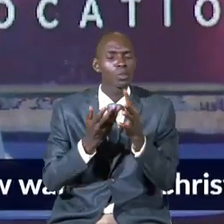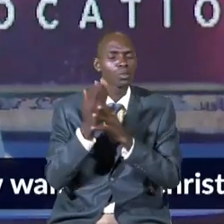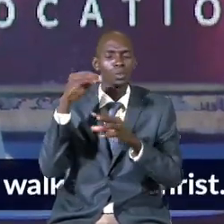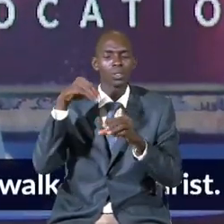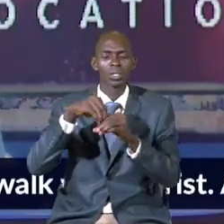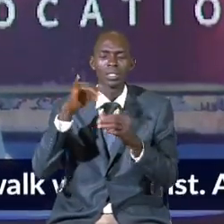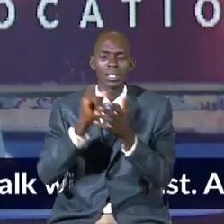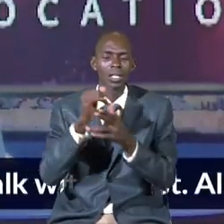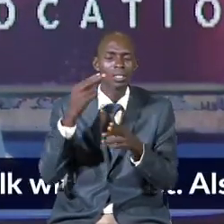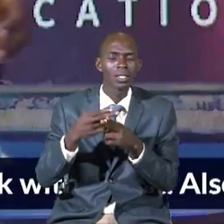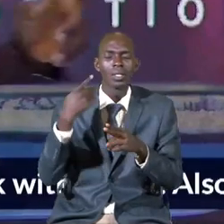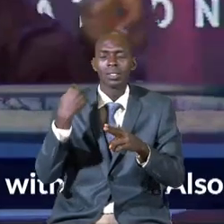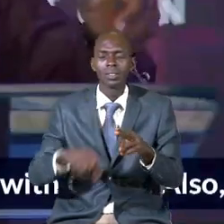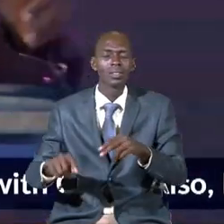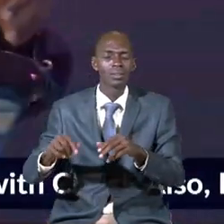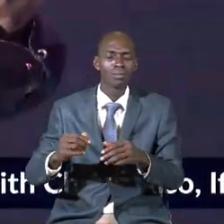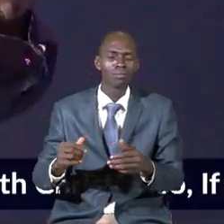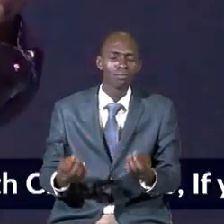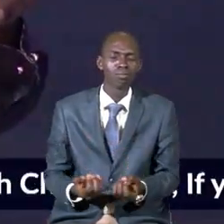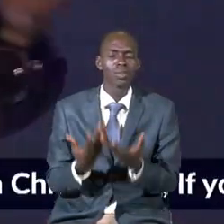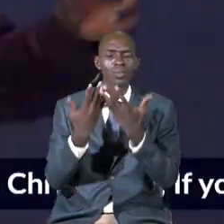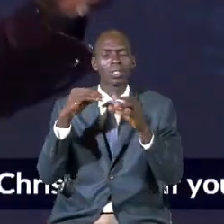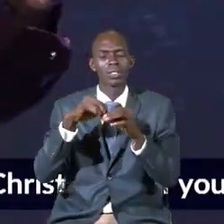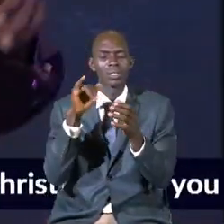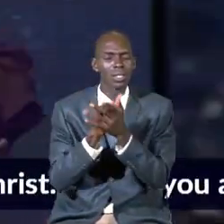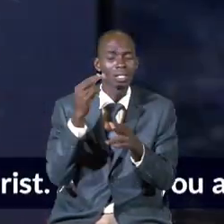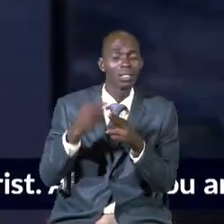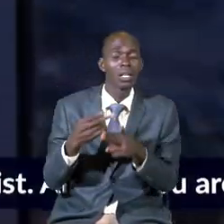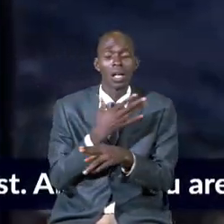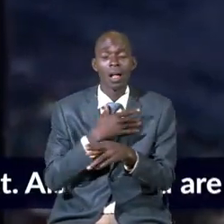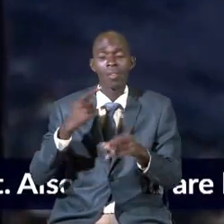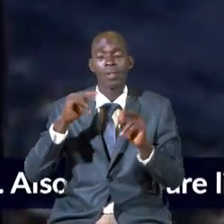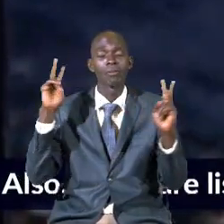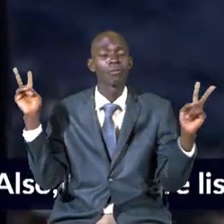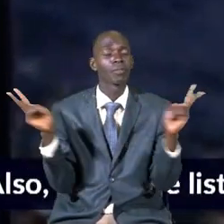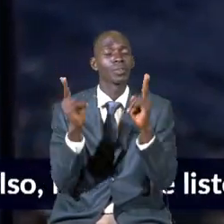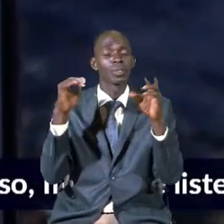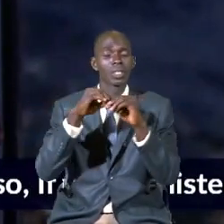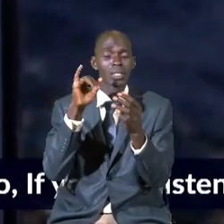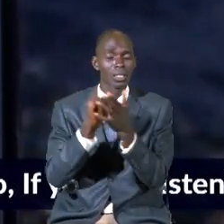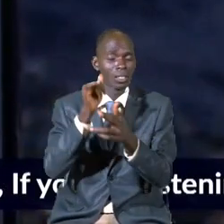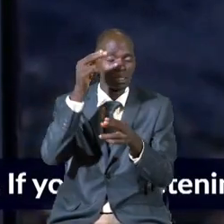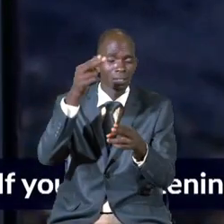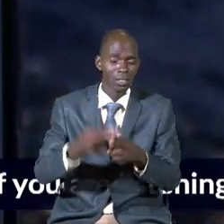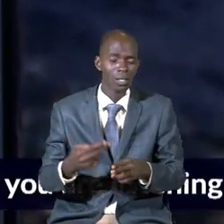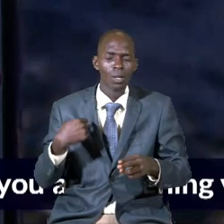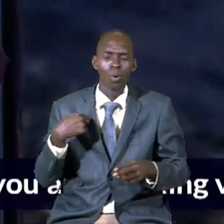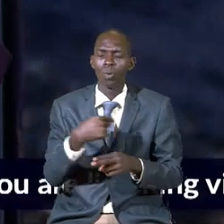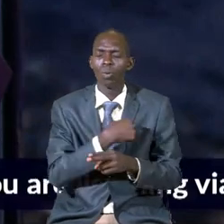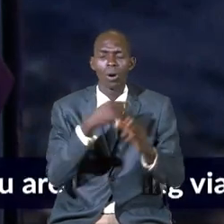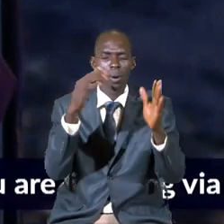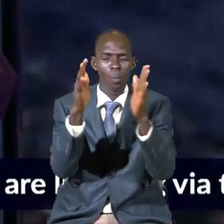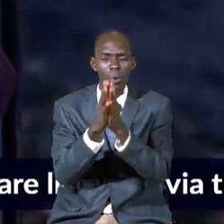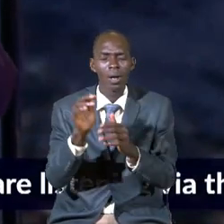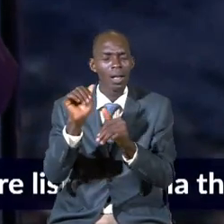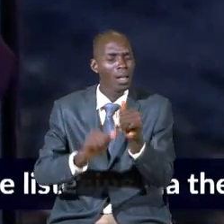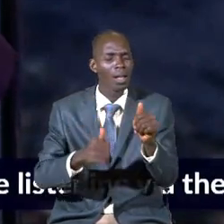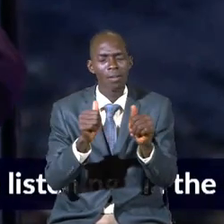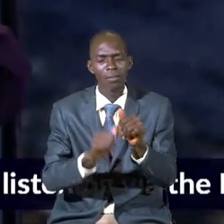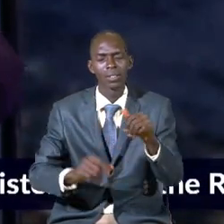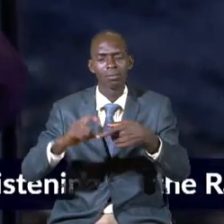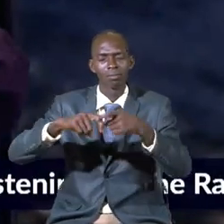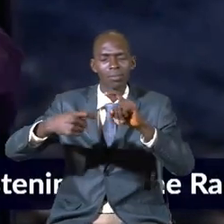atonement in that name and the victory in that name and we pray every chain